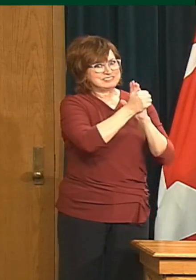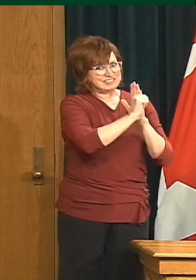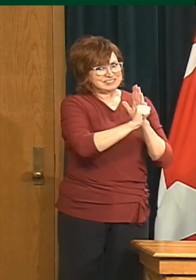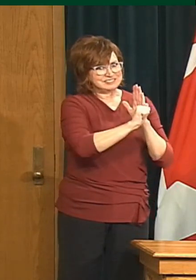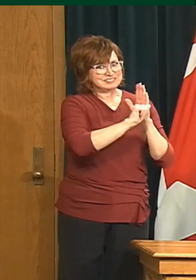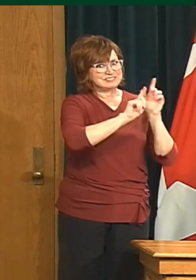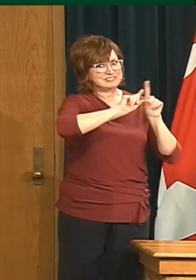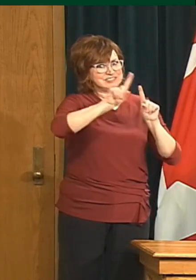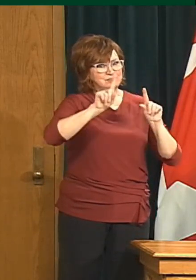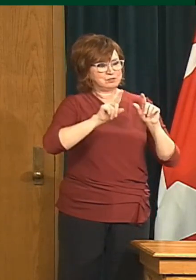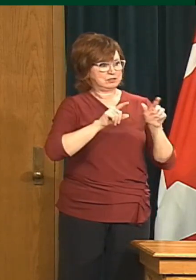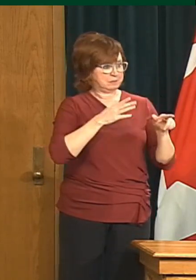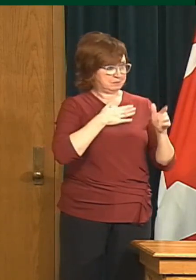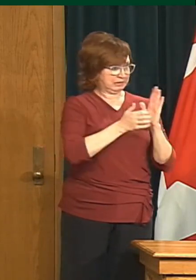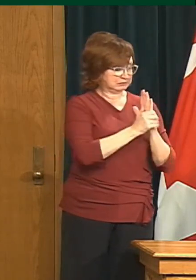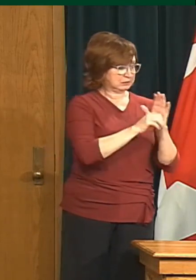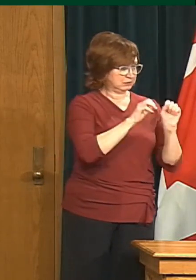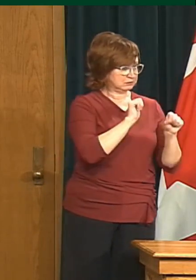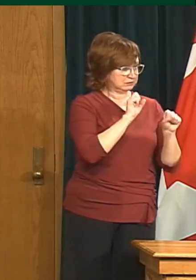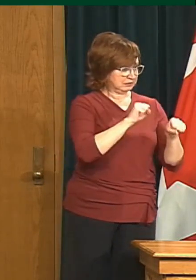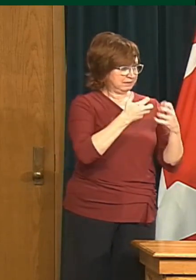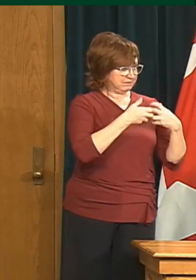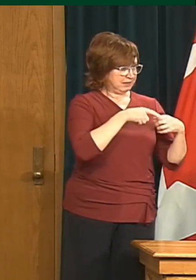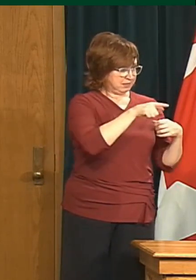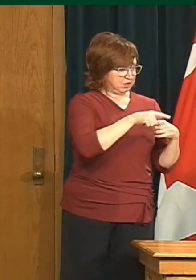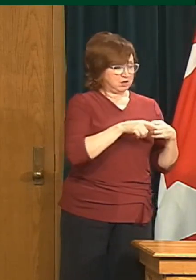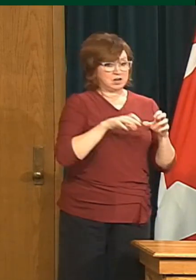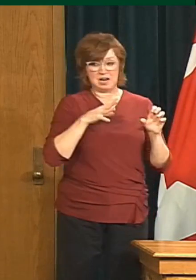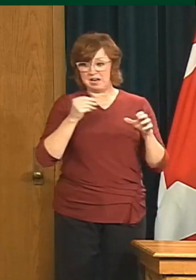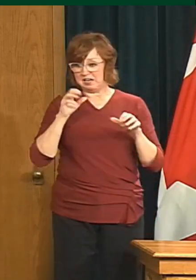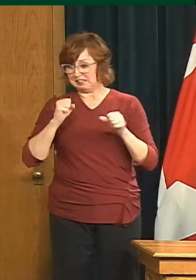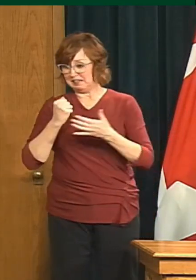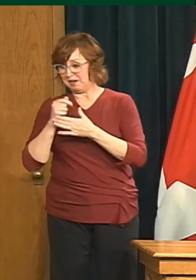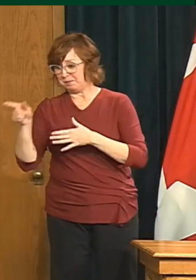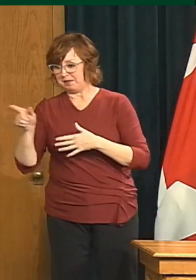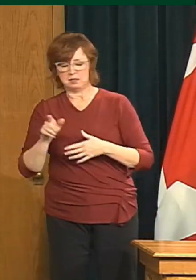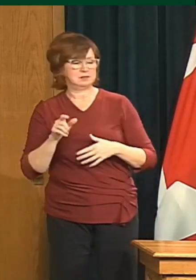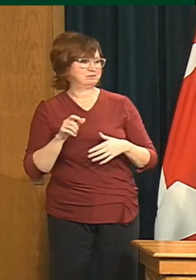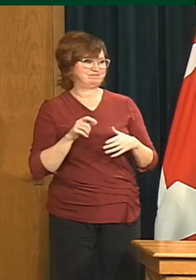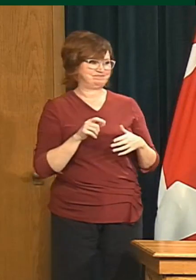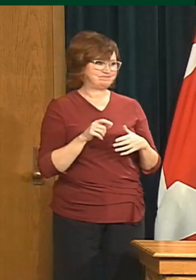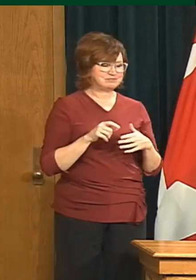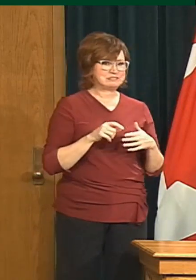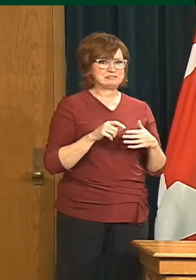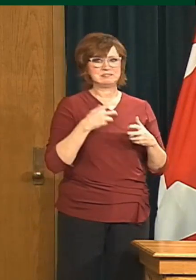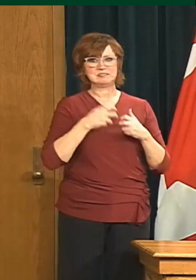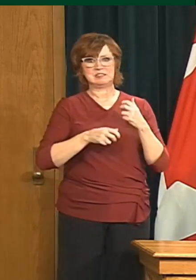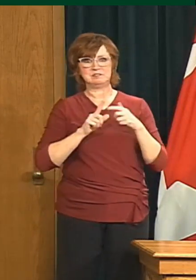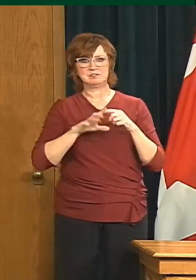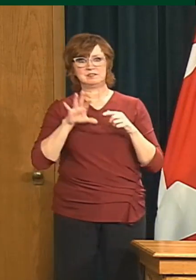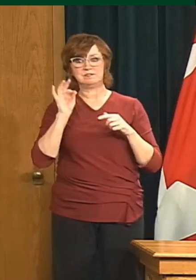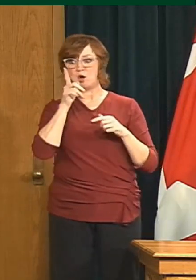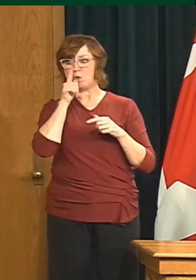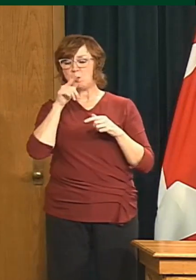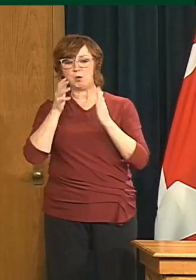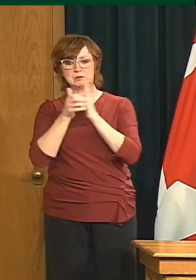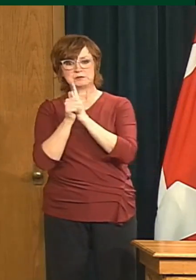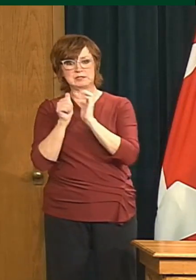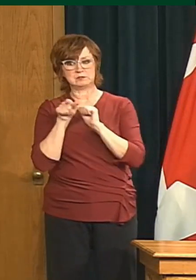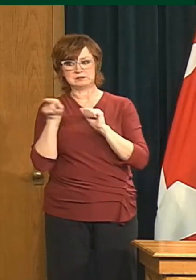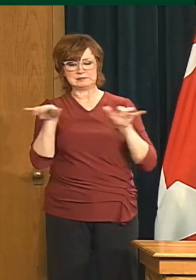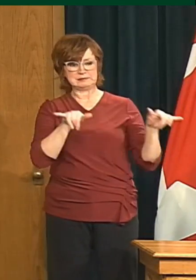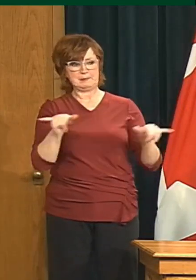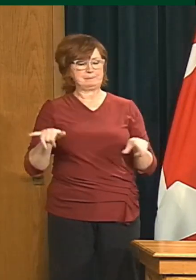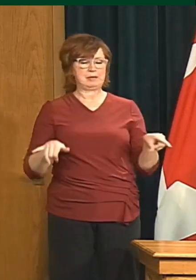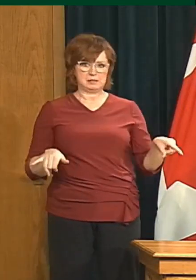as part of their work. And for those instances, the other interventions that the SHA has